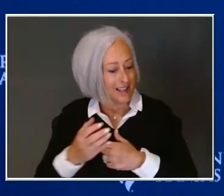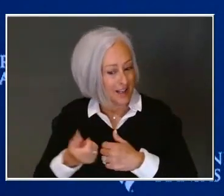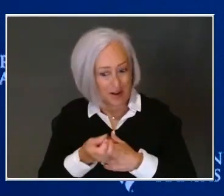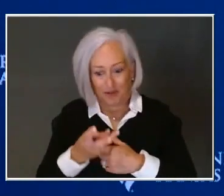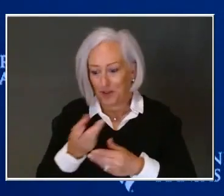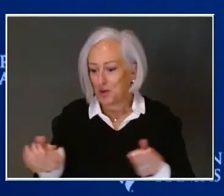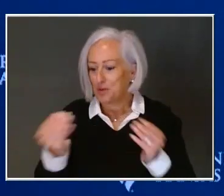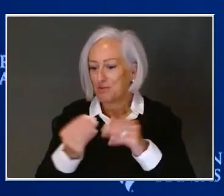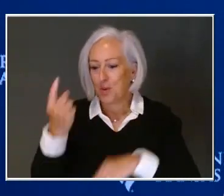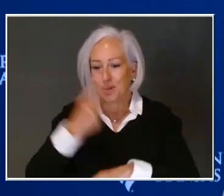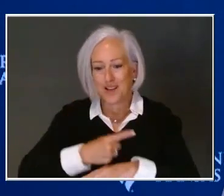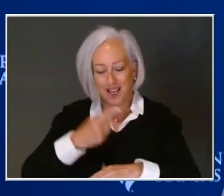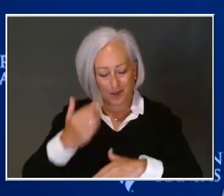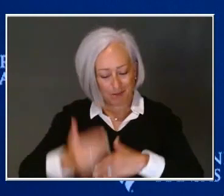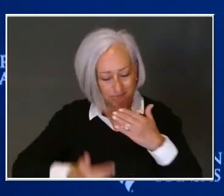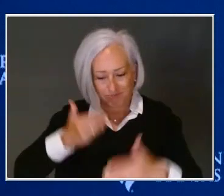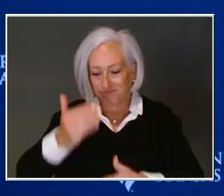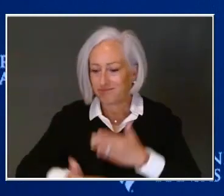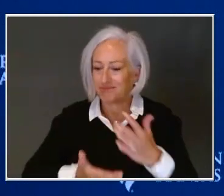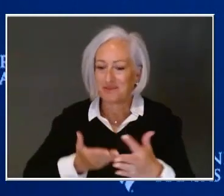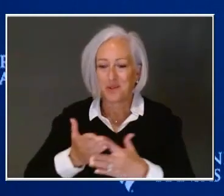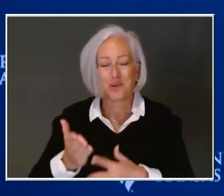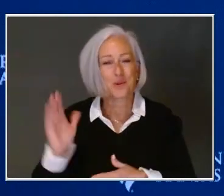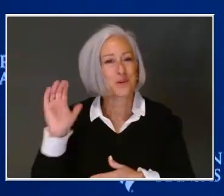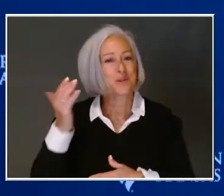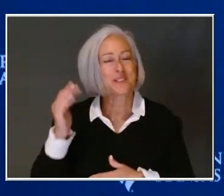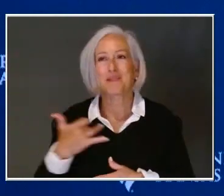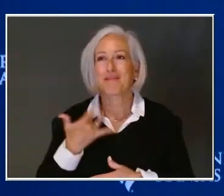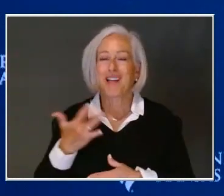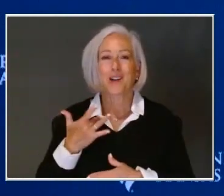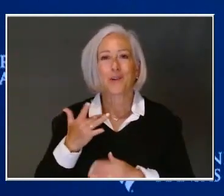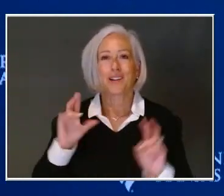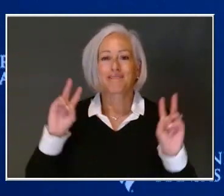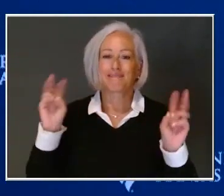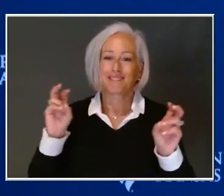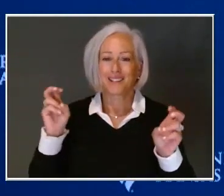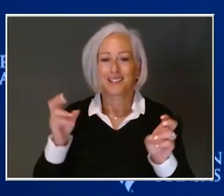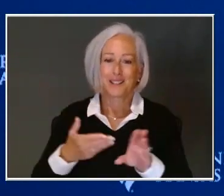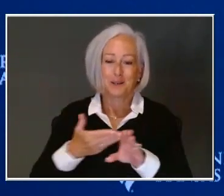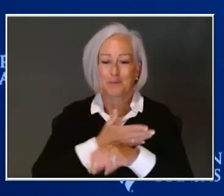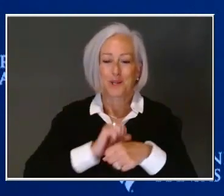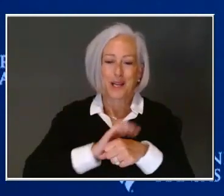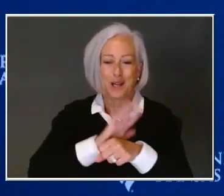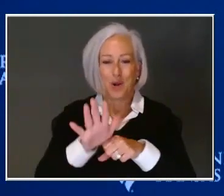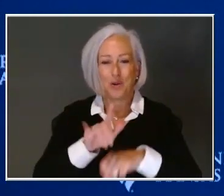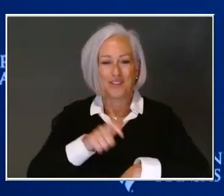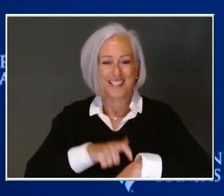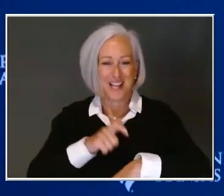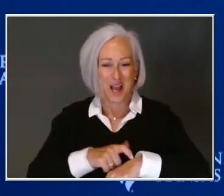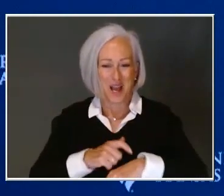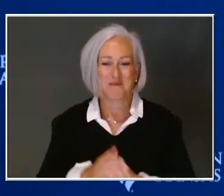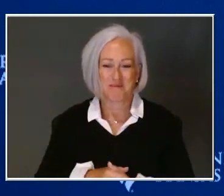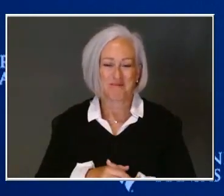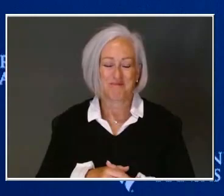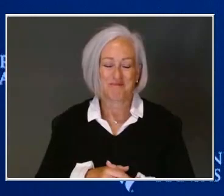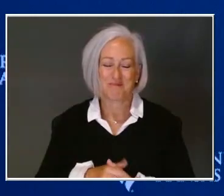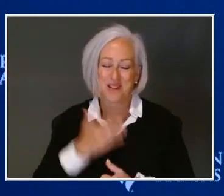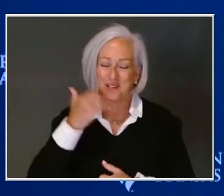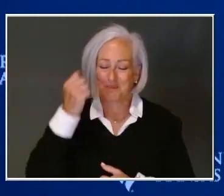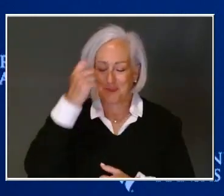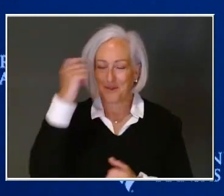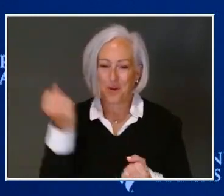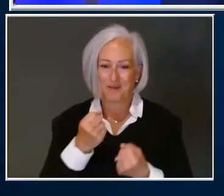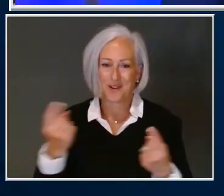be things that seem like we are getting back to those pre-pandemic times, which is a lot better for everybody. Yeah, that